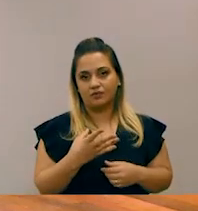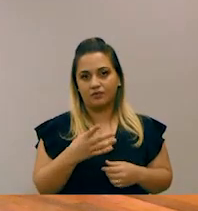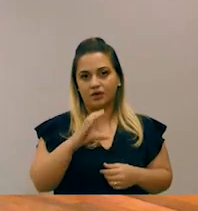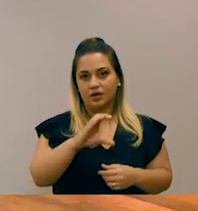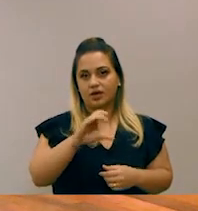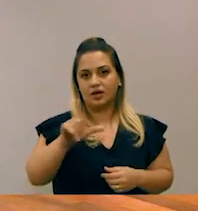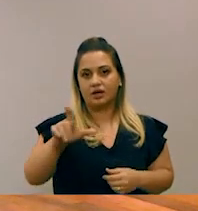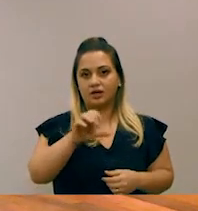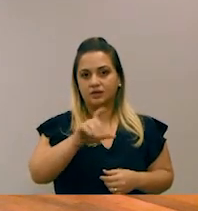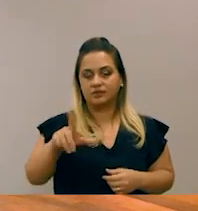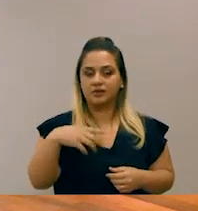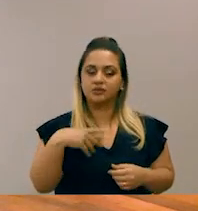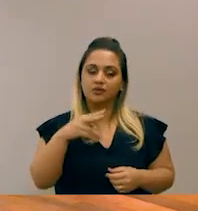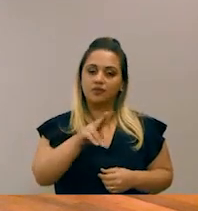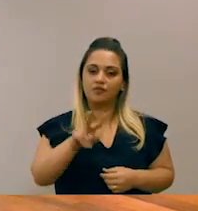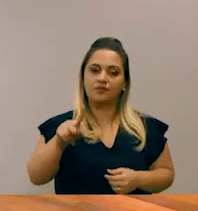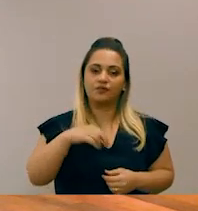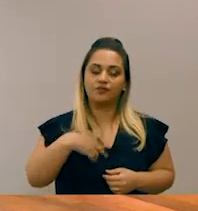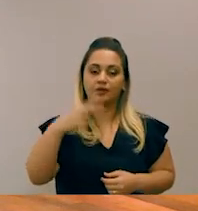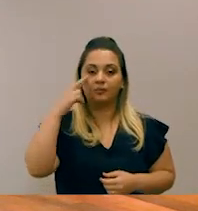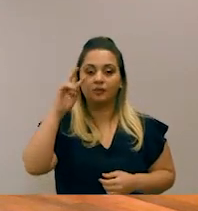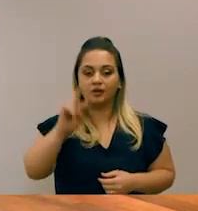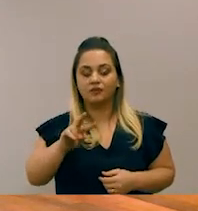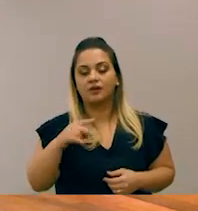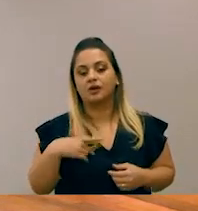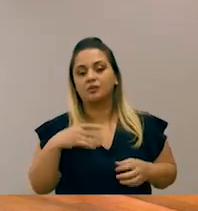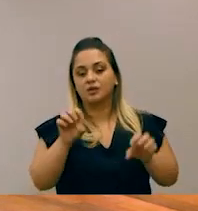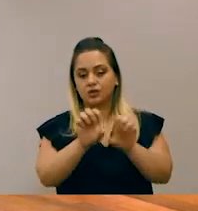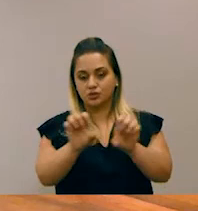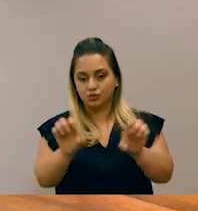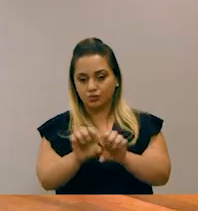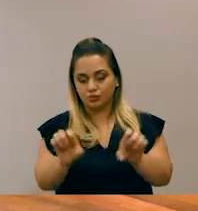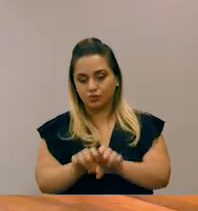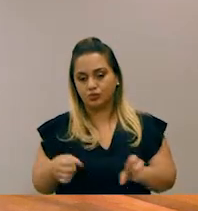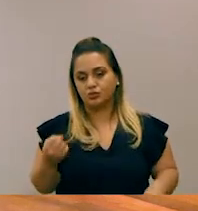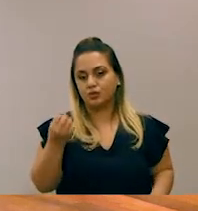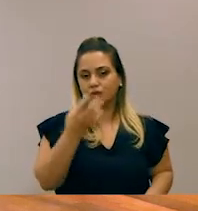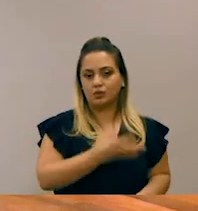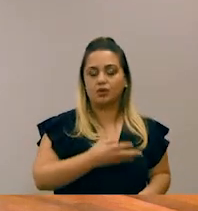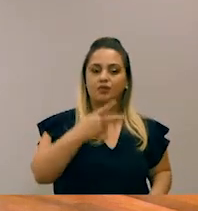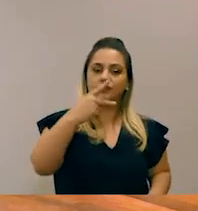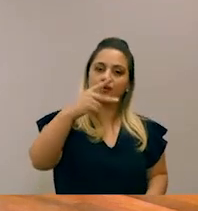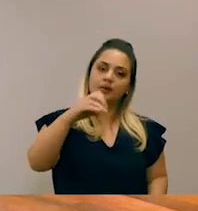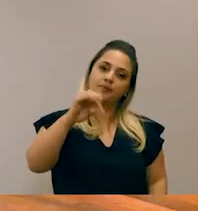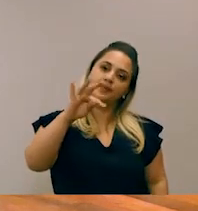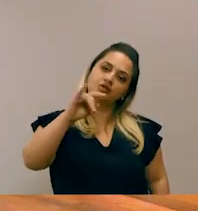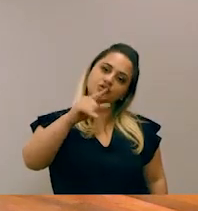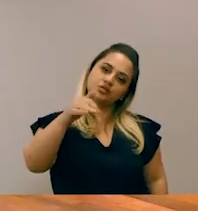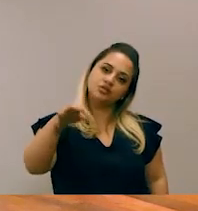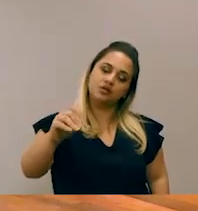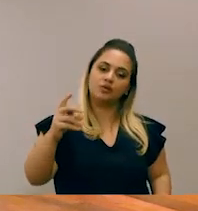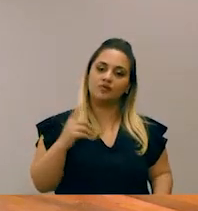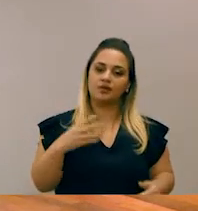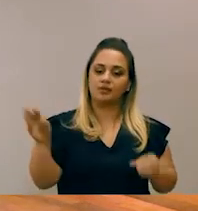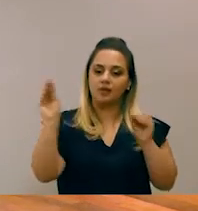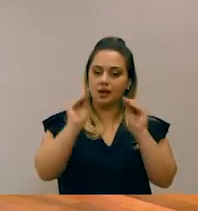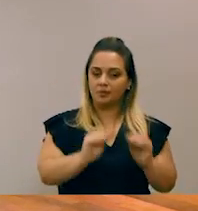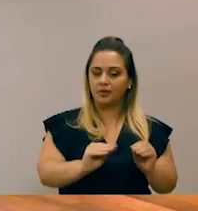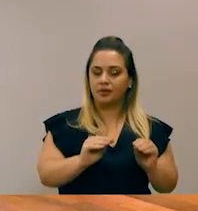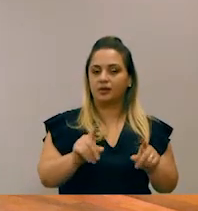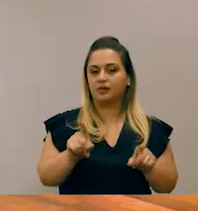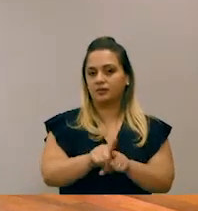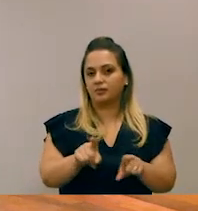the agreement processes. The same way, we're going to recommend the structure of a new petition, and we're also going to have to use